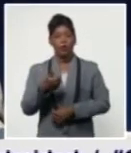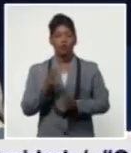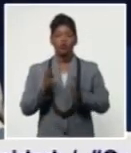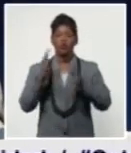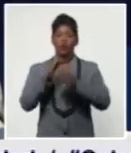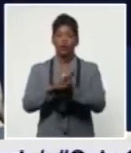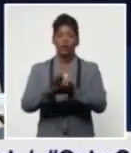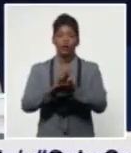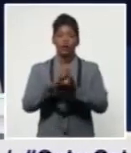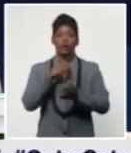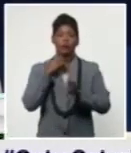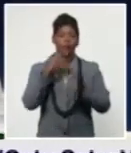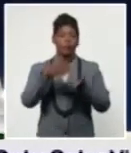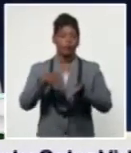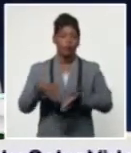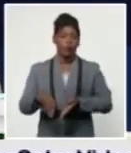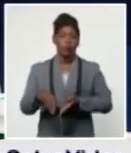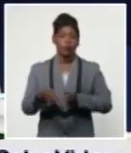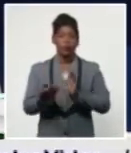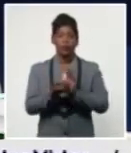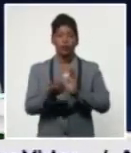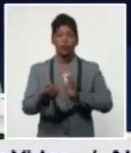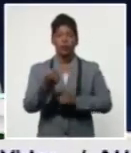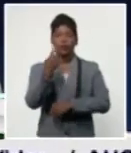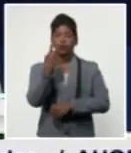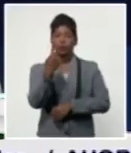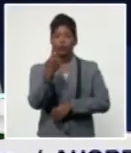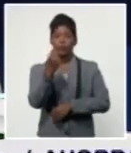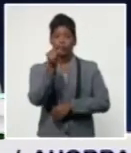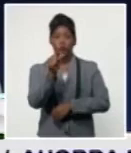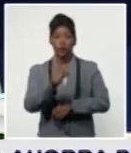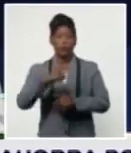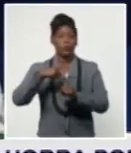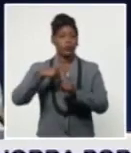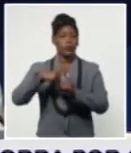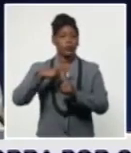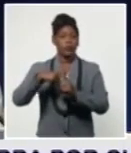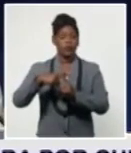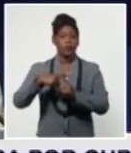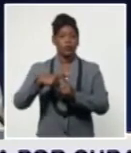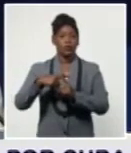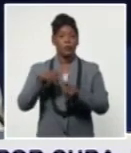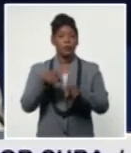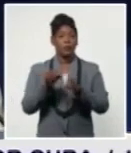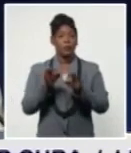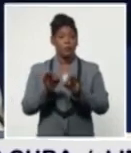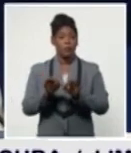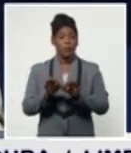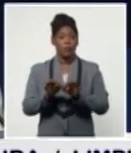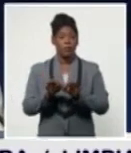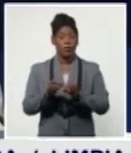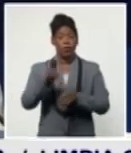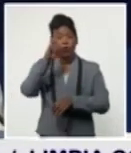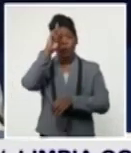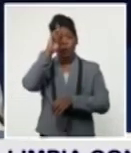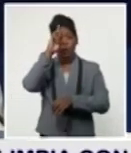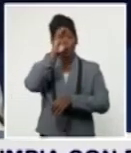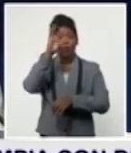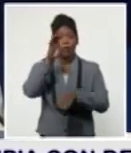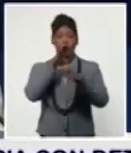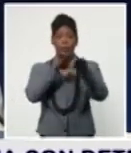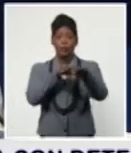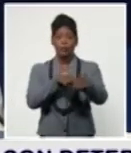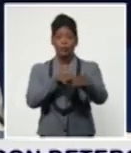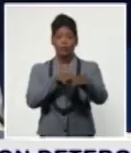We do not have any deceased, only one case confirmed. In our